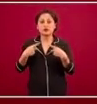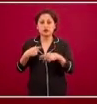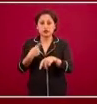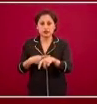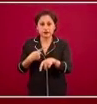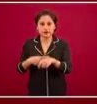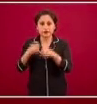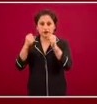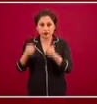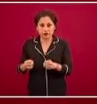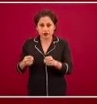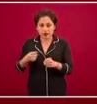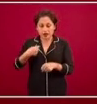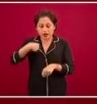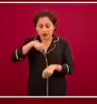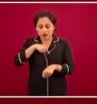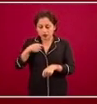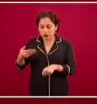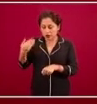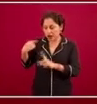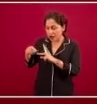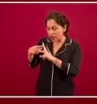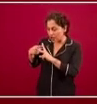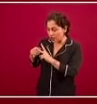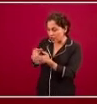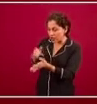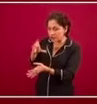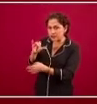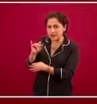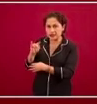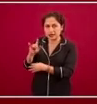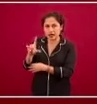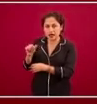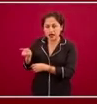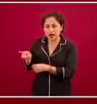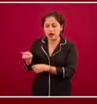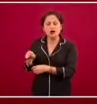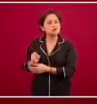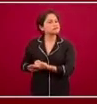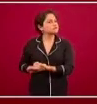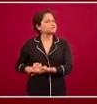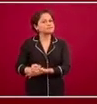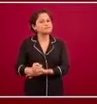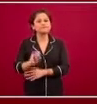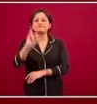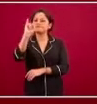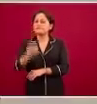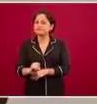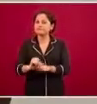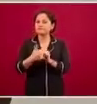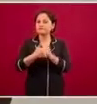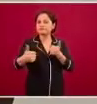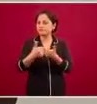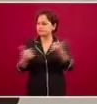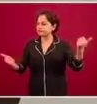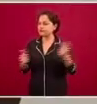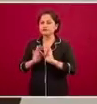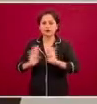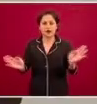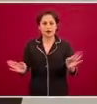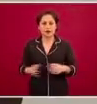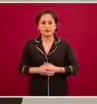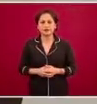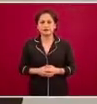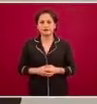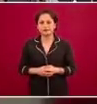make it very clear that when we reached 12 cases per day, that was enough for us to implement